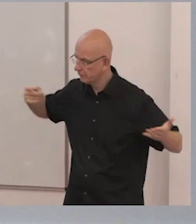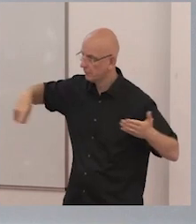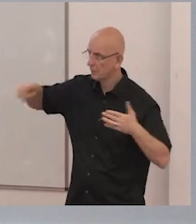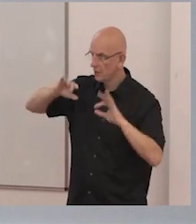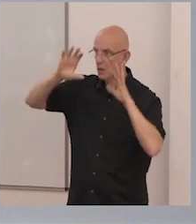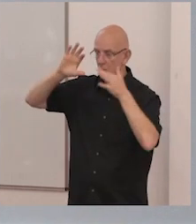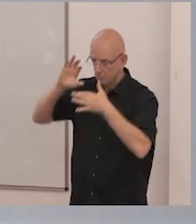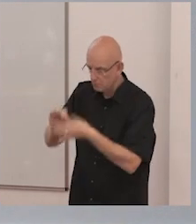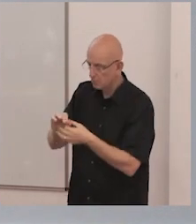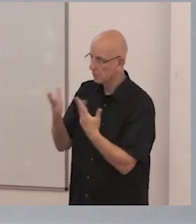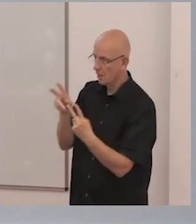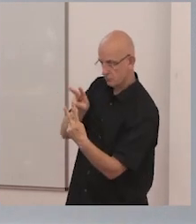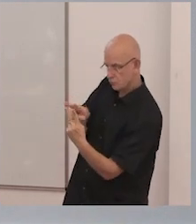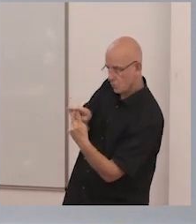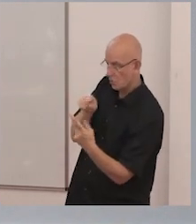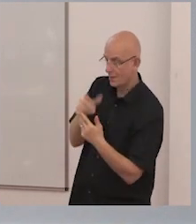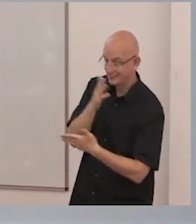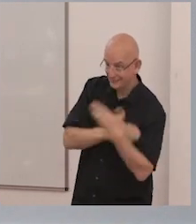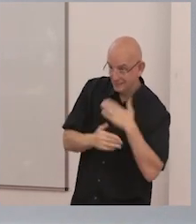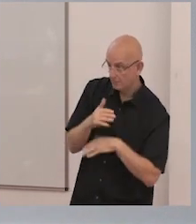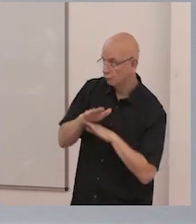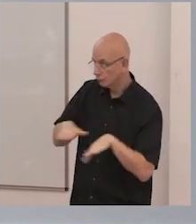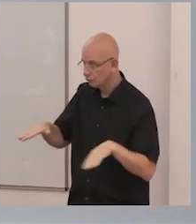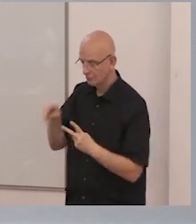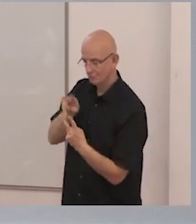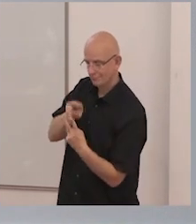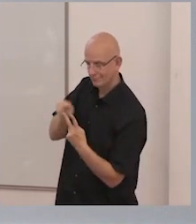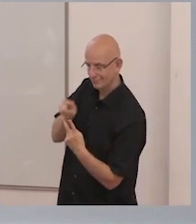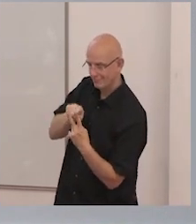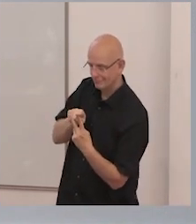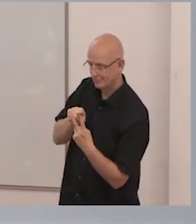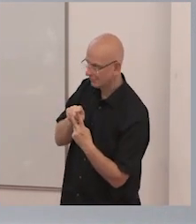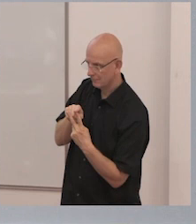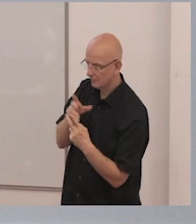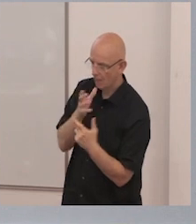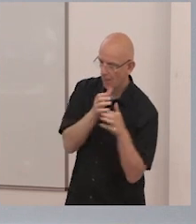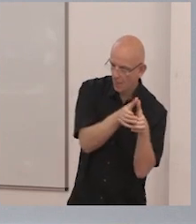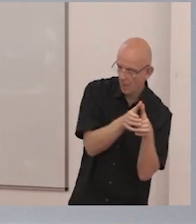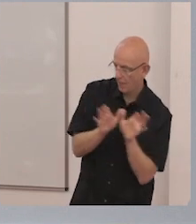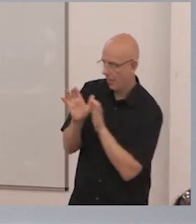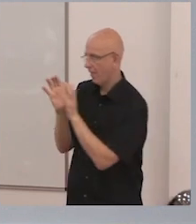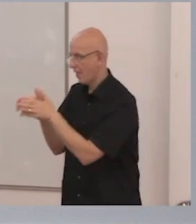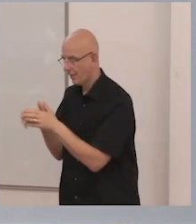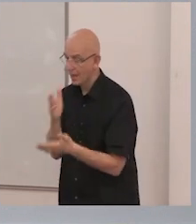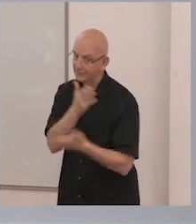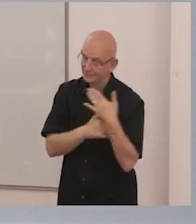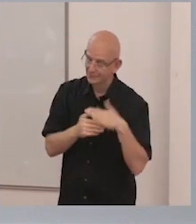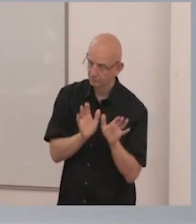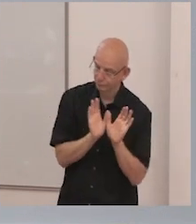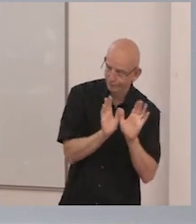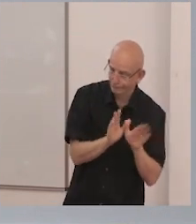However, the CIPD committee has emphasised, again in its General Comment 7, that state parties